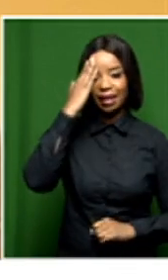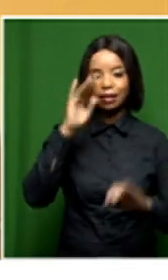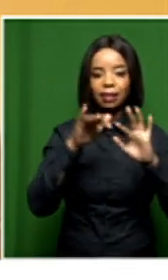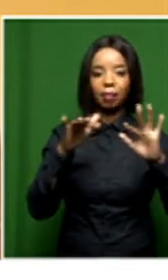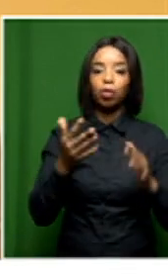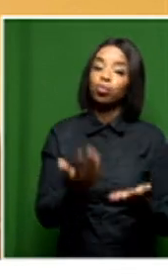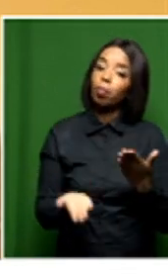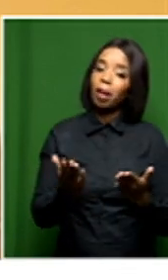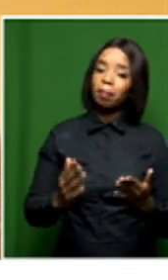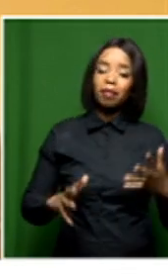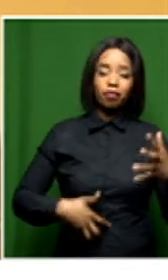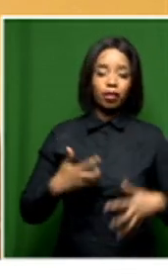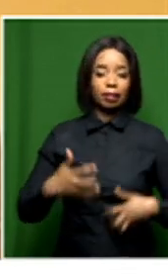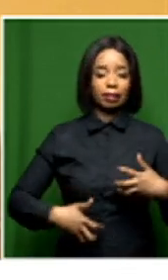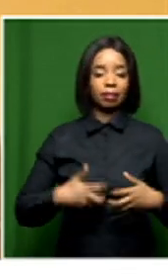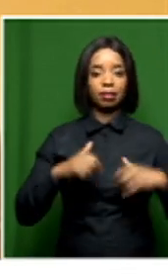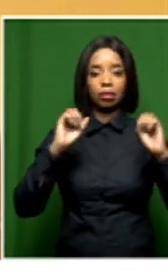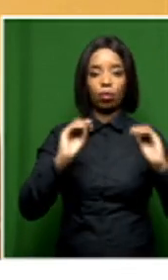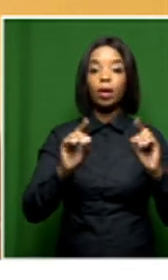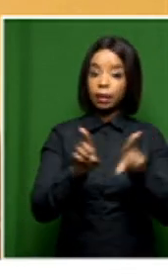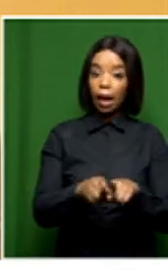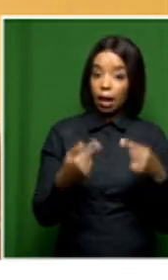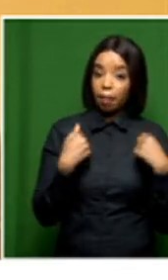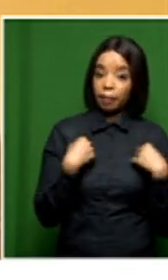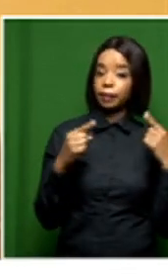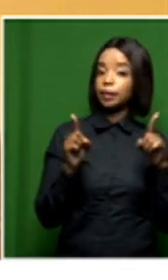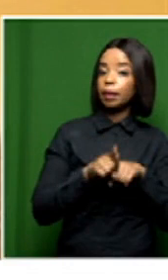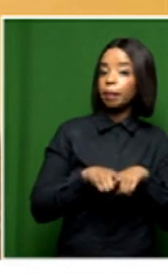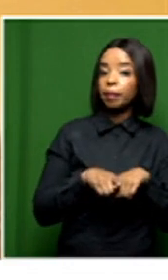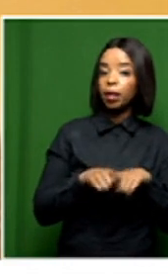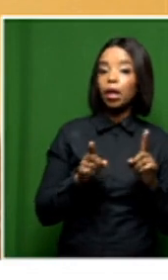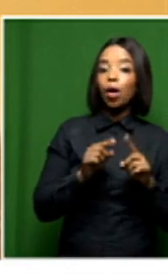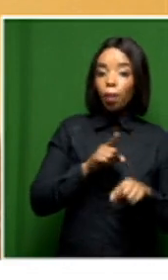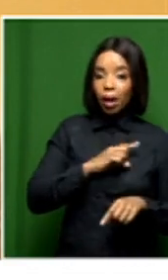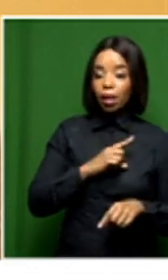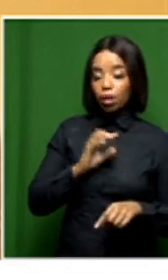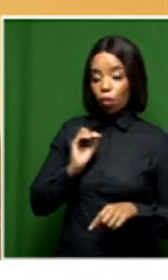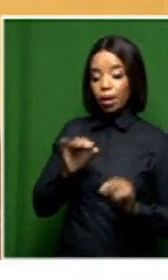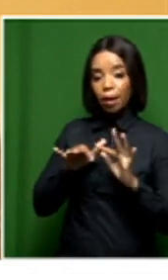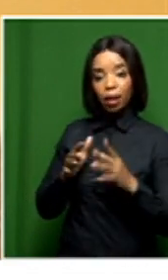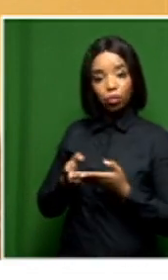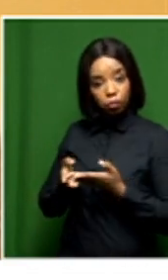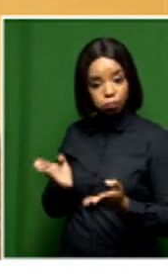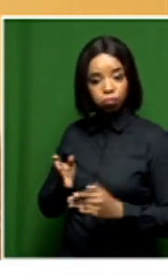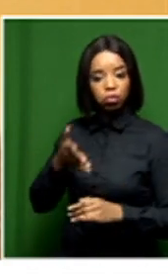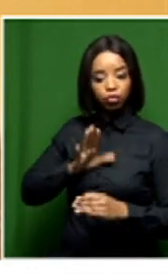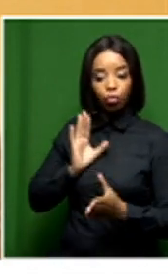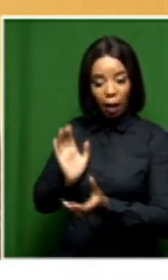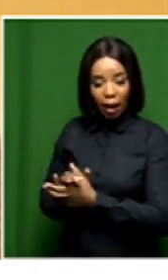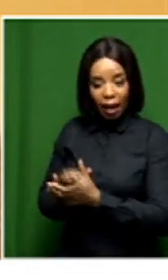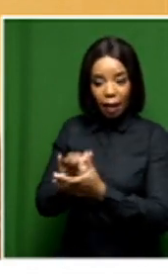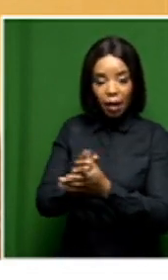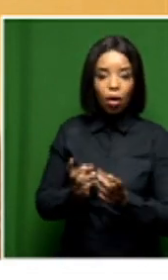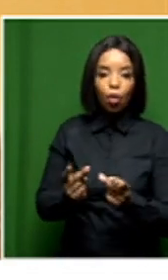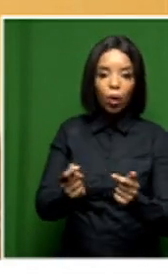I'm also frustrated as well, that we still have some of these people. We need to make sure that we catch them quickly and we remove them from the system.